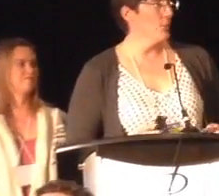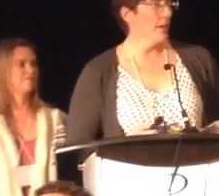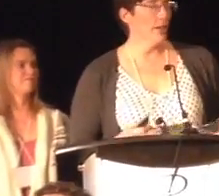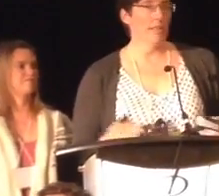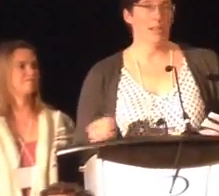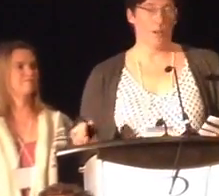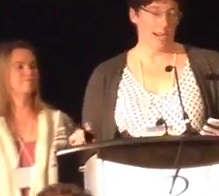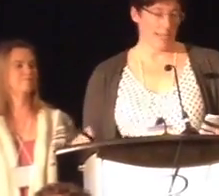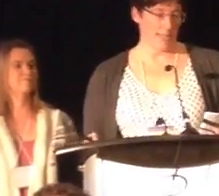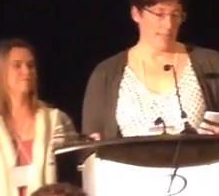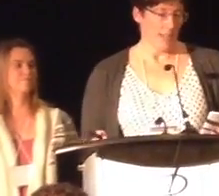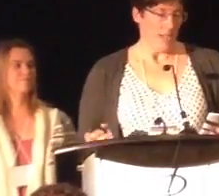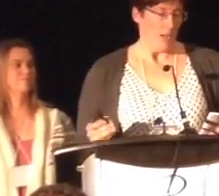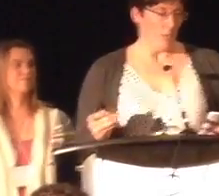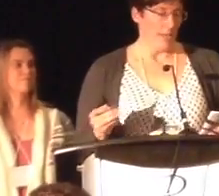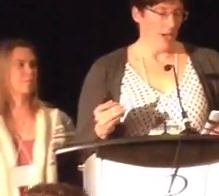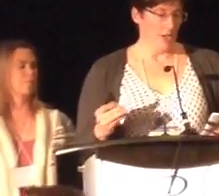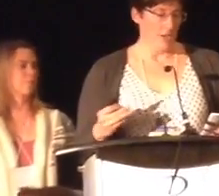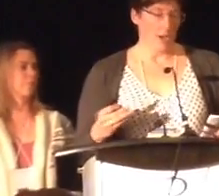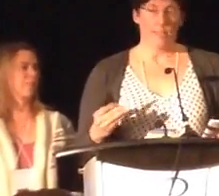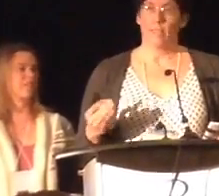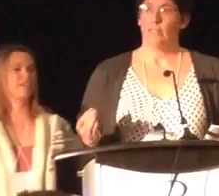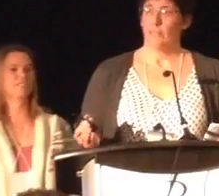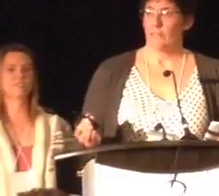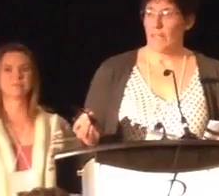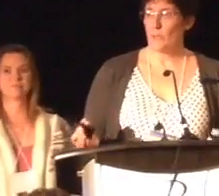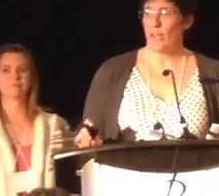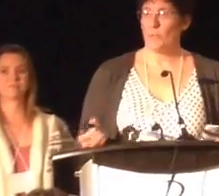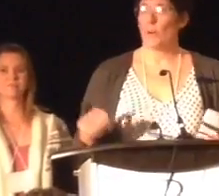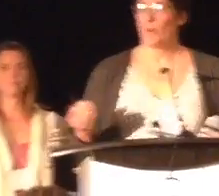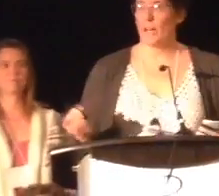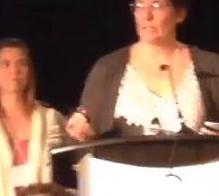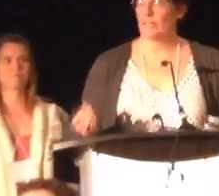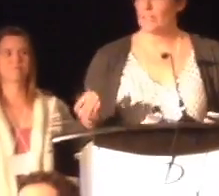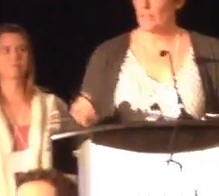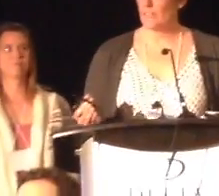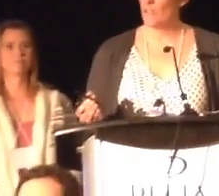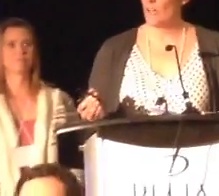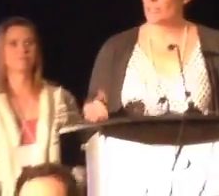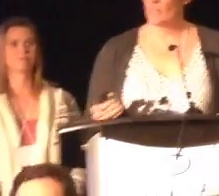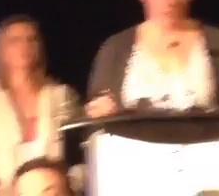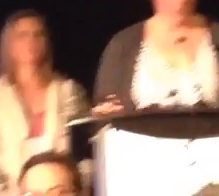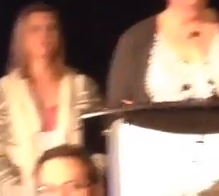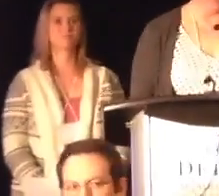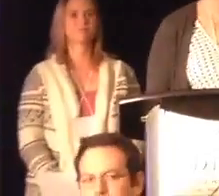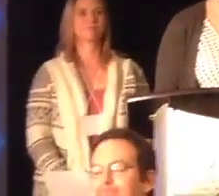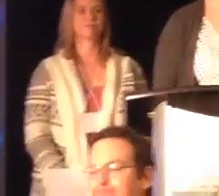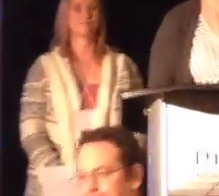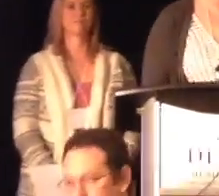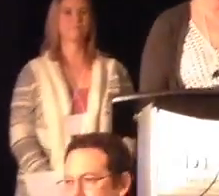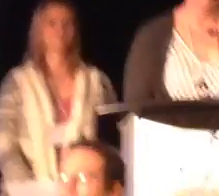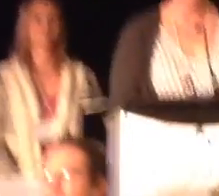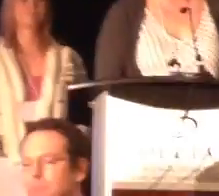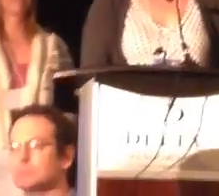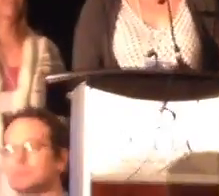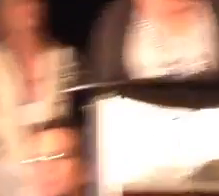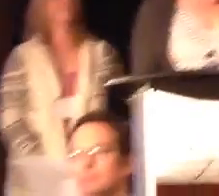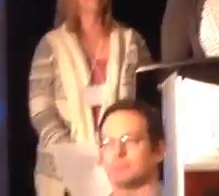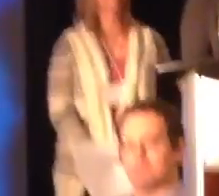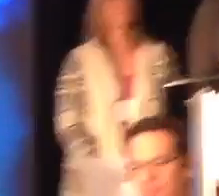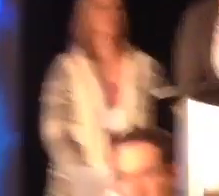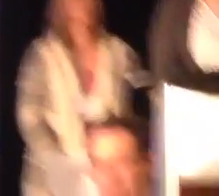are the places where, in our practice, we are not, the outcome or our practice itself is not according to our values, it doesn't match